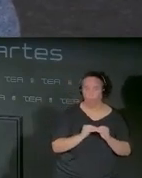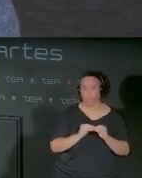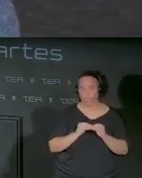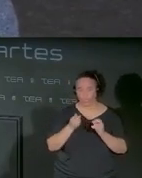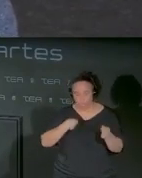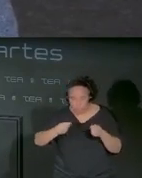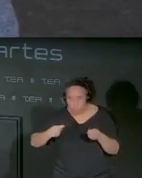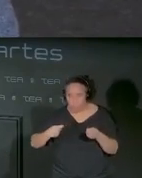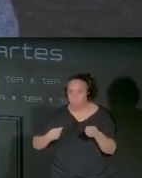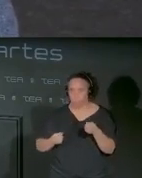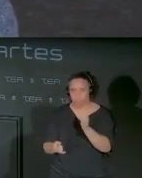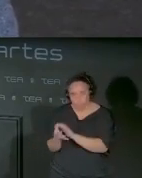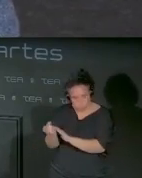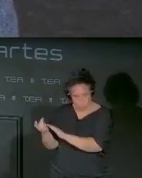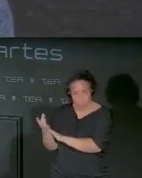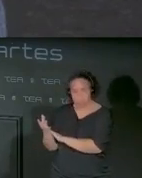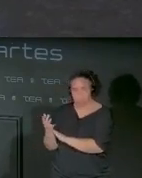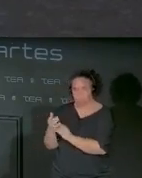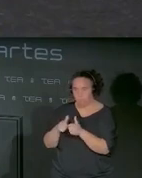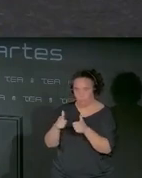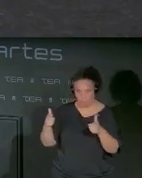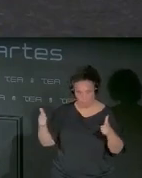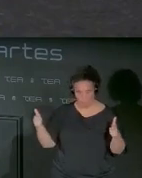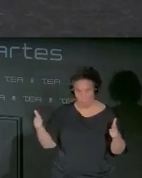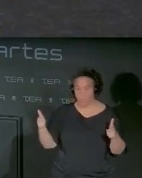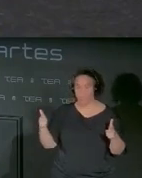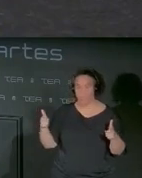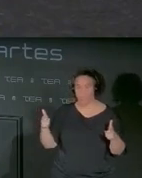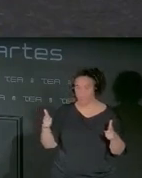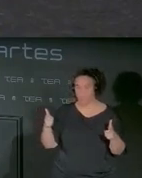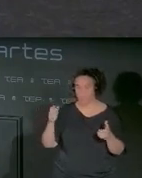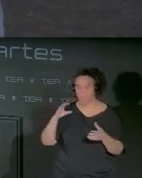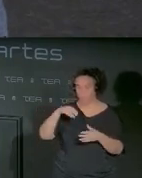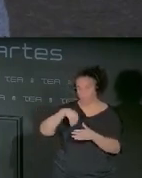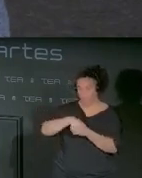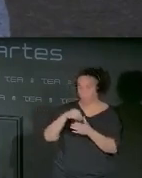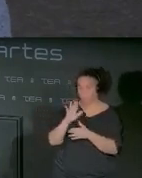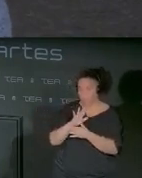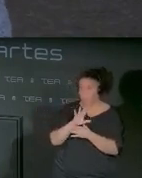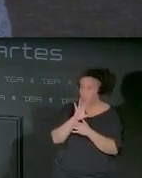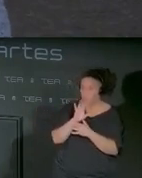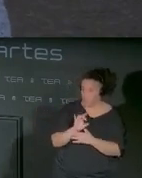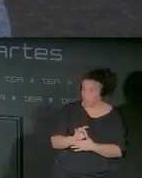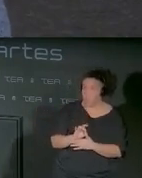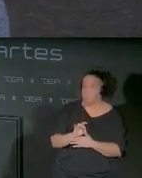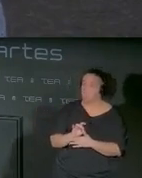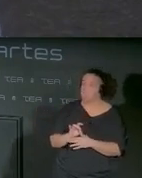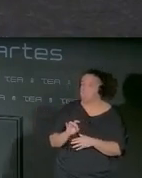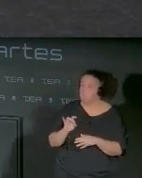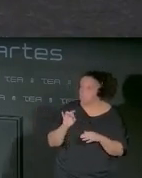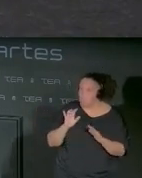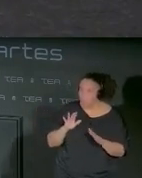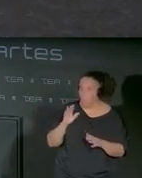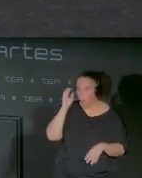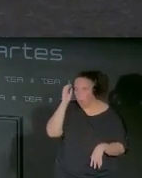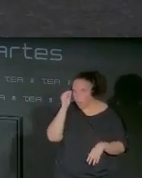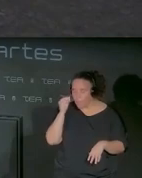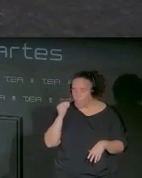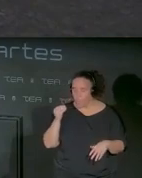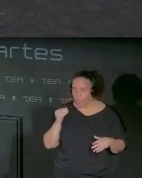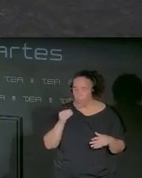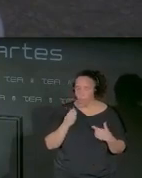put efforts, if we stand together as Europe, to take something back, to create an ecosystem, and it would be good